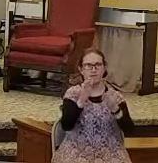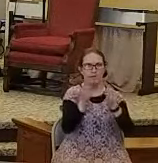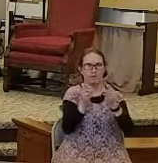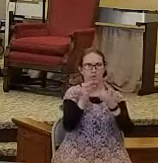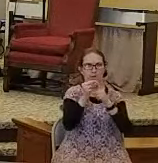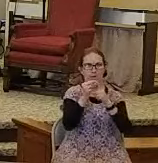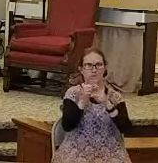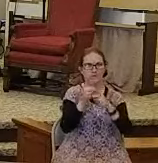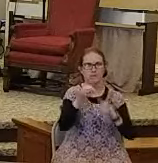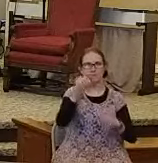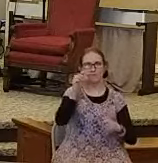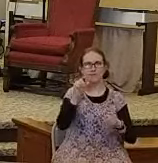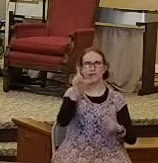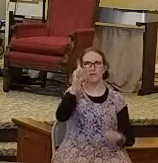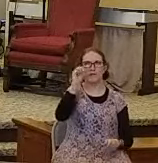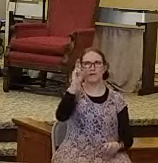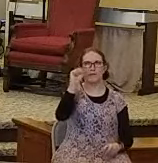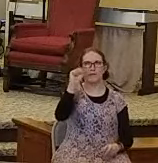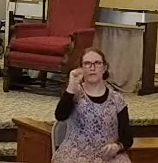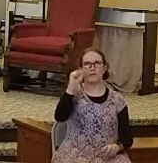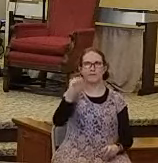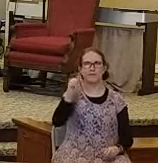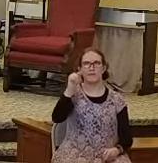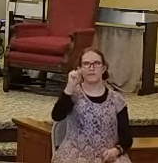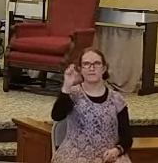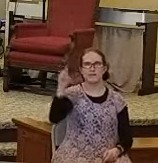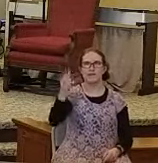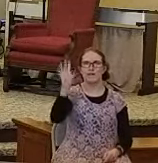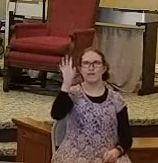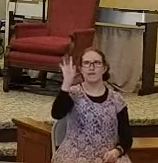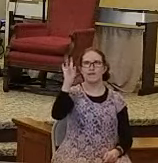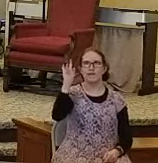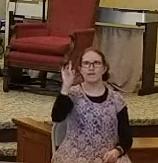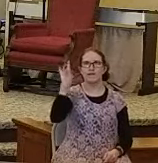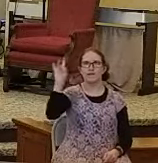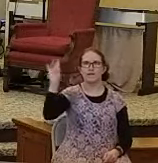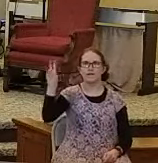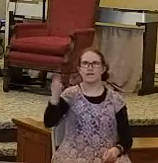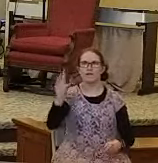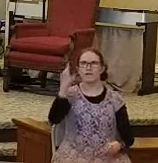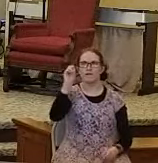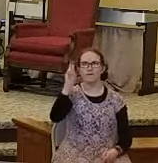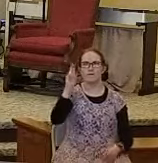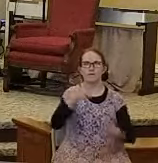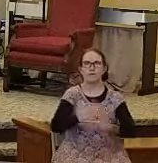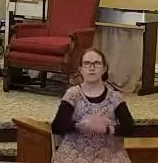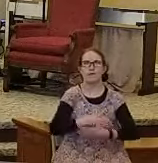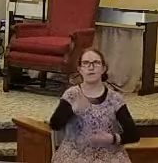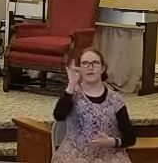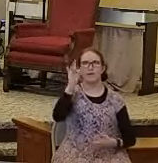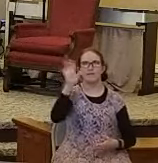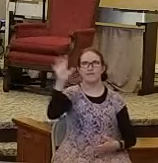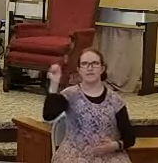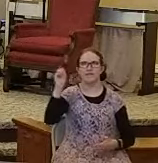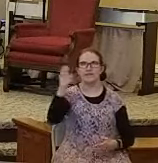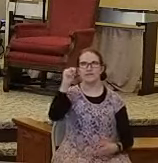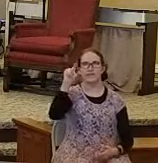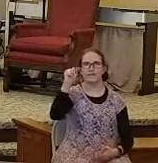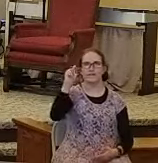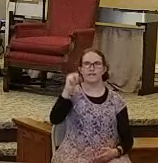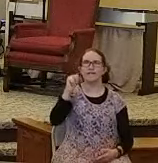by Louisa Steed around 1882. Louisa Steed was born in 1850 in England.